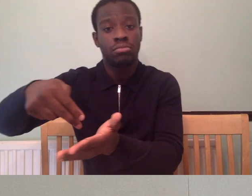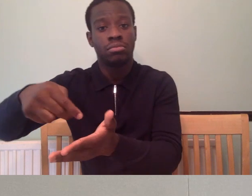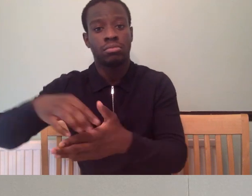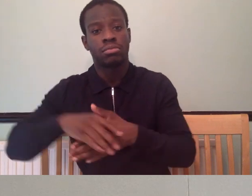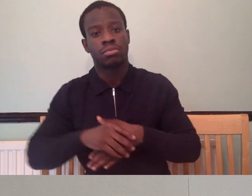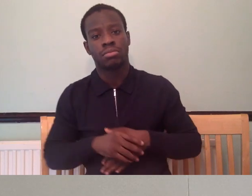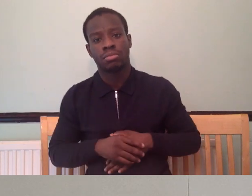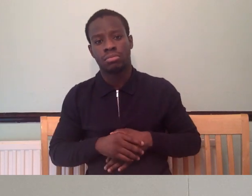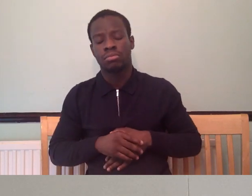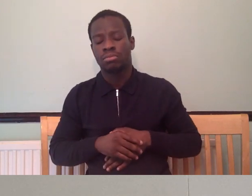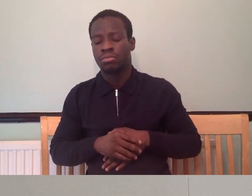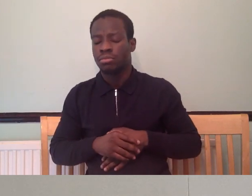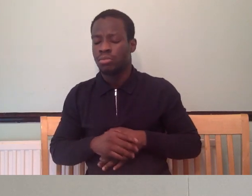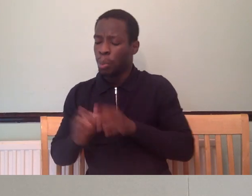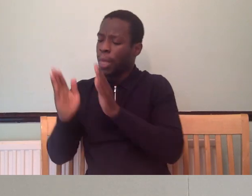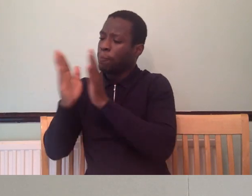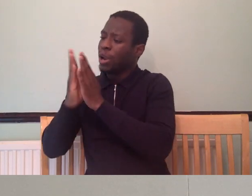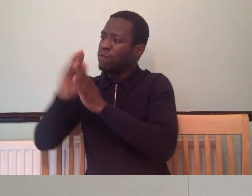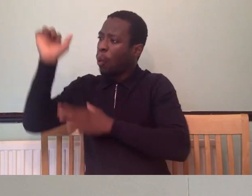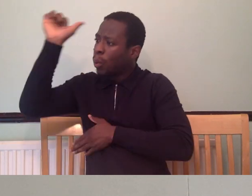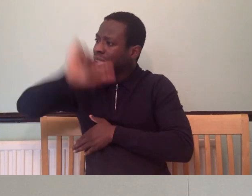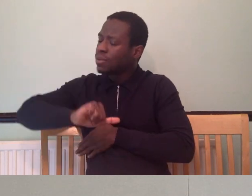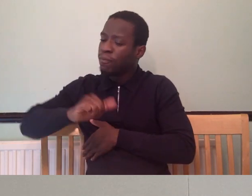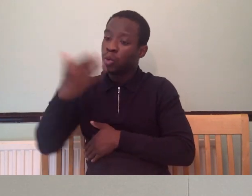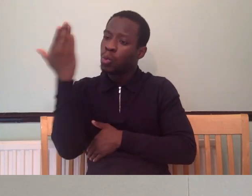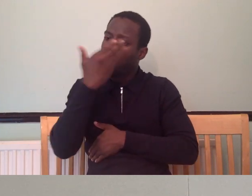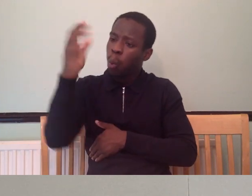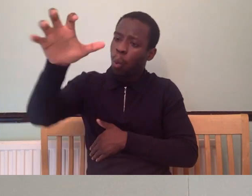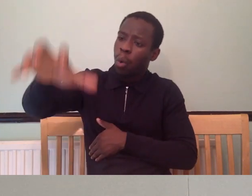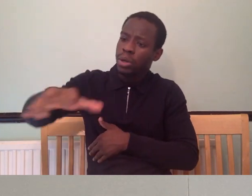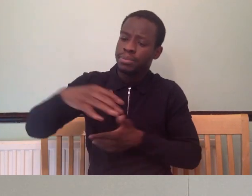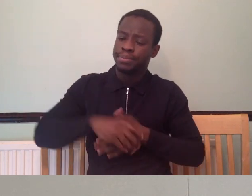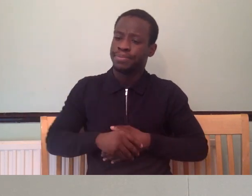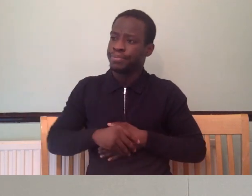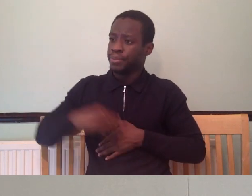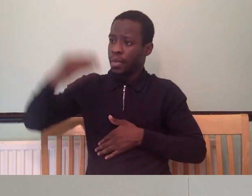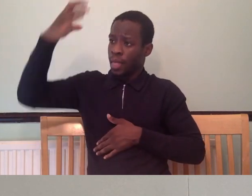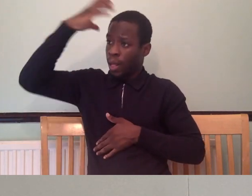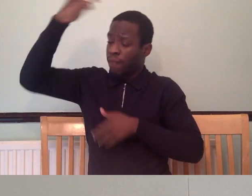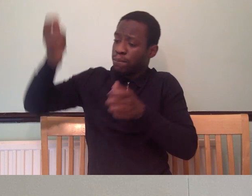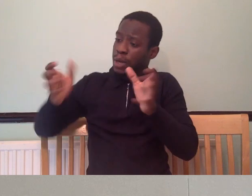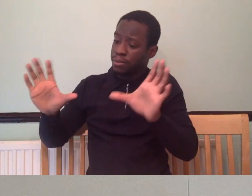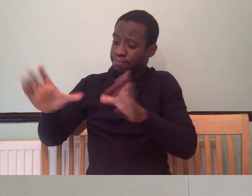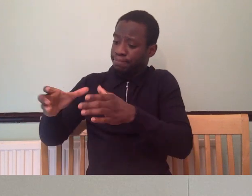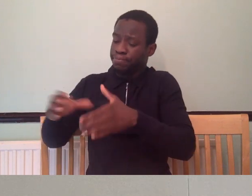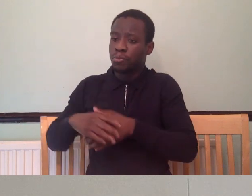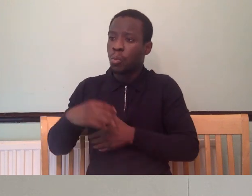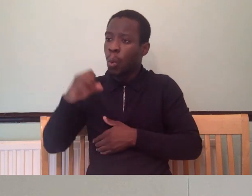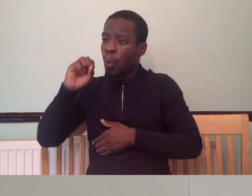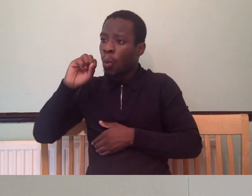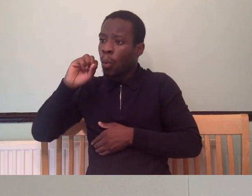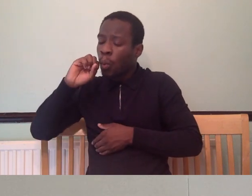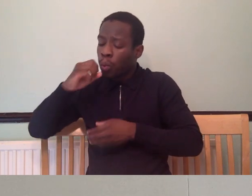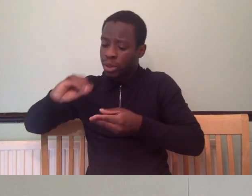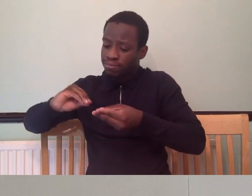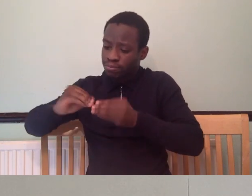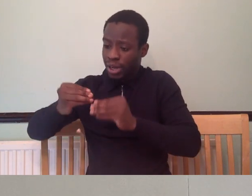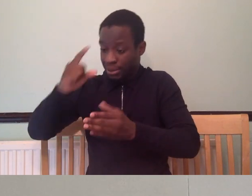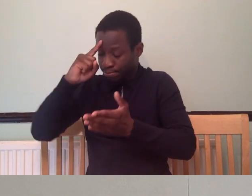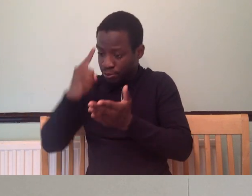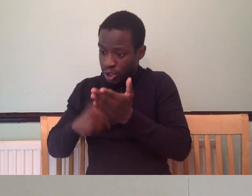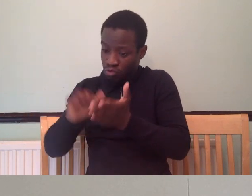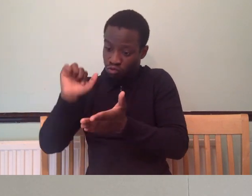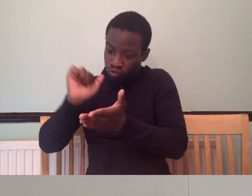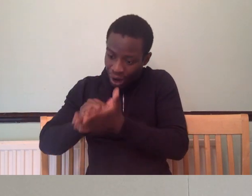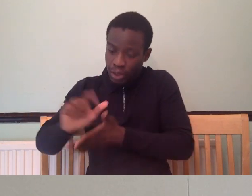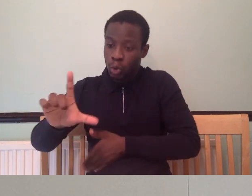We pray, Lord, for wisdom in terms of our schools, that the government would make the right choices in terms of allowing